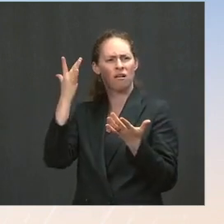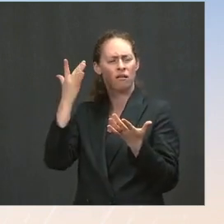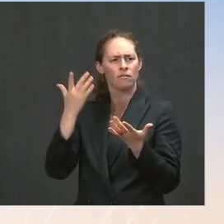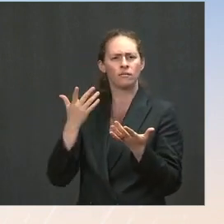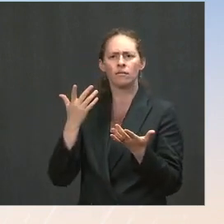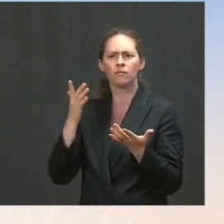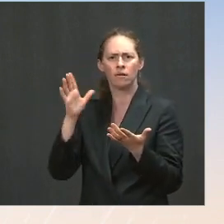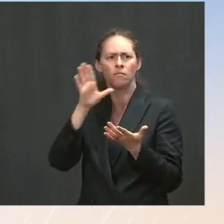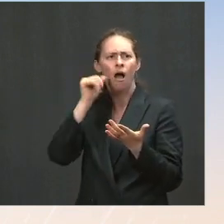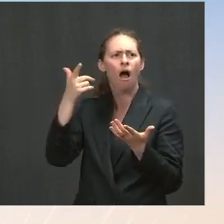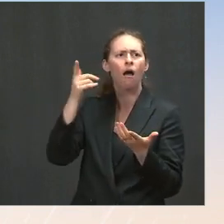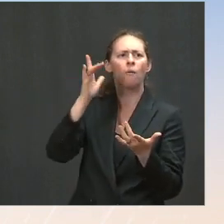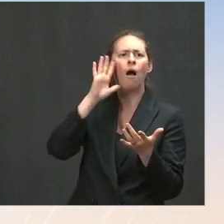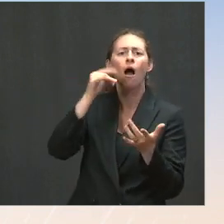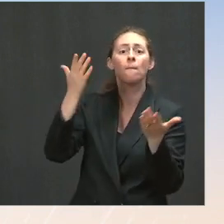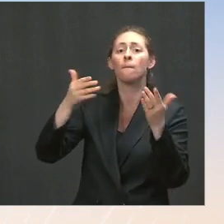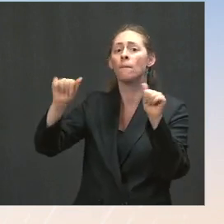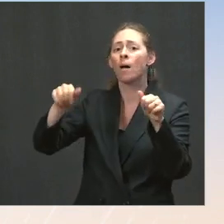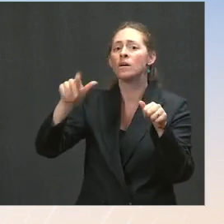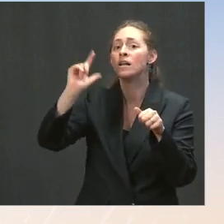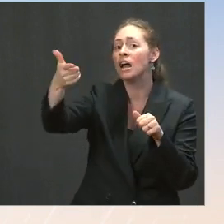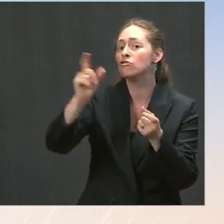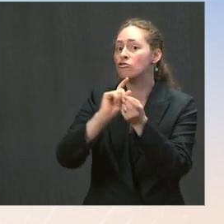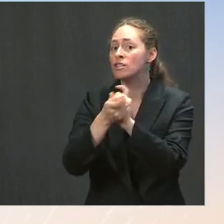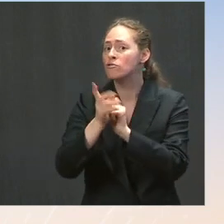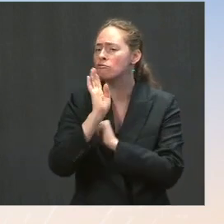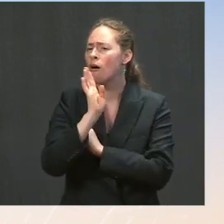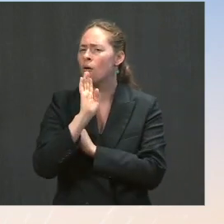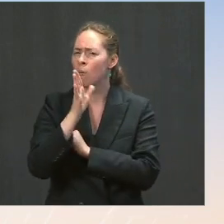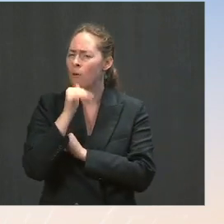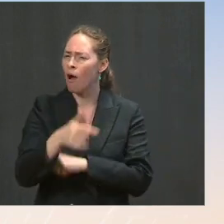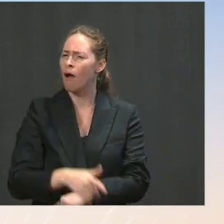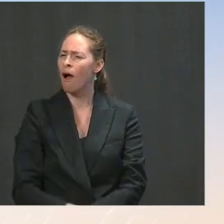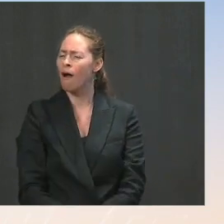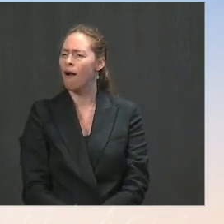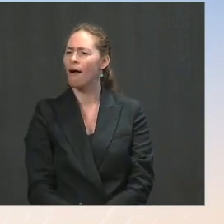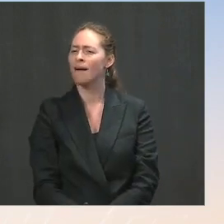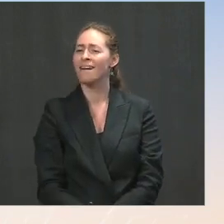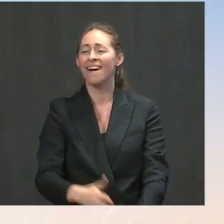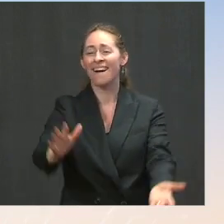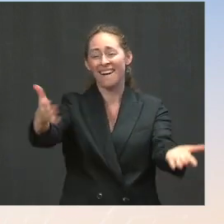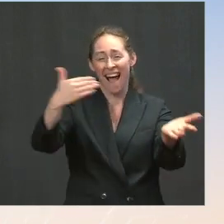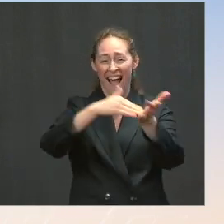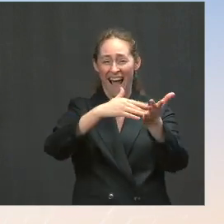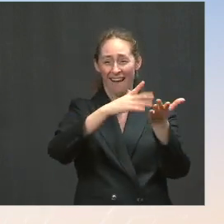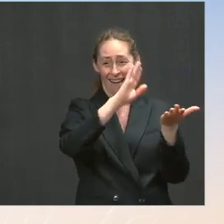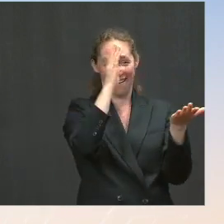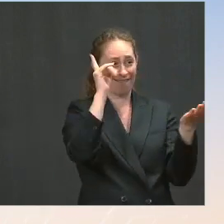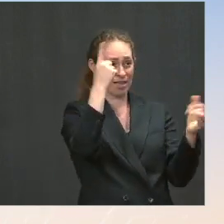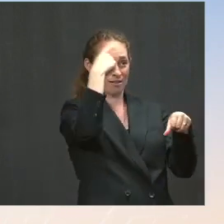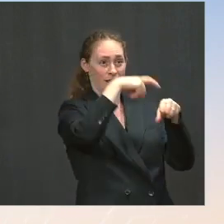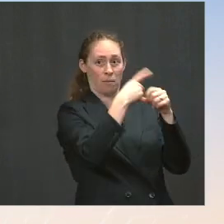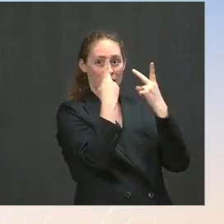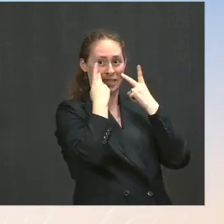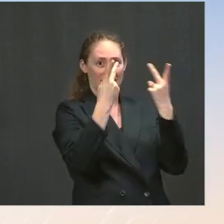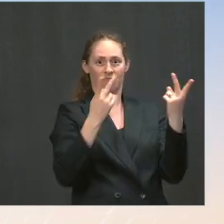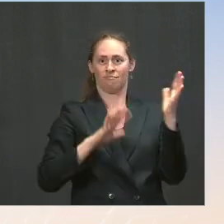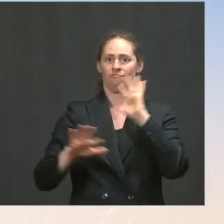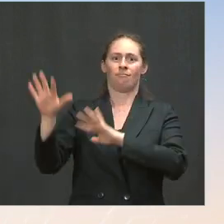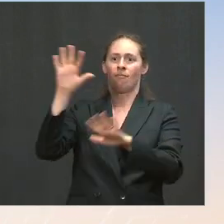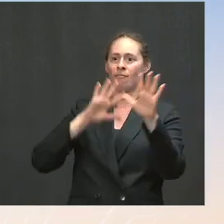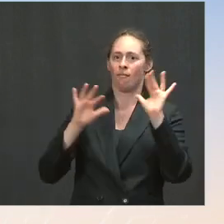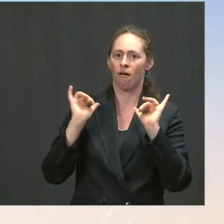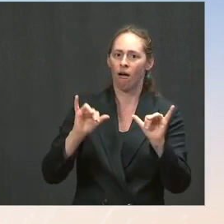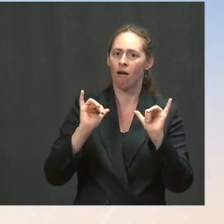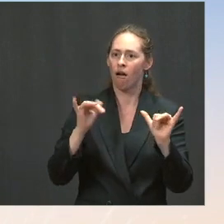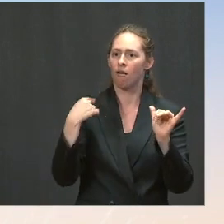dealing with an evolving virus where there's no playbook and no historic precedent. And what the American people should feel confident in is that we are